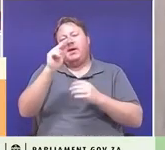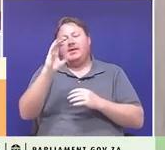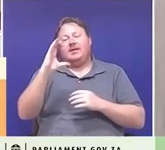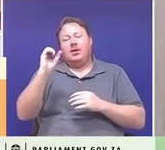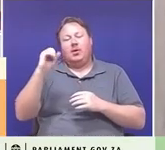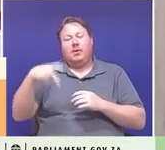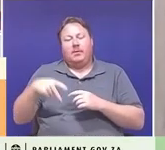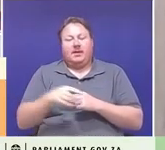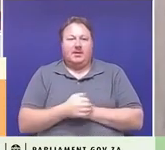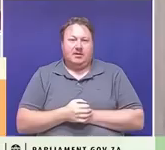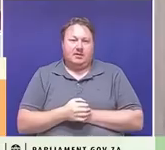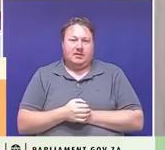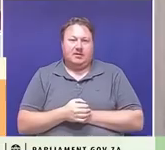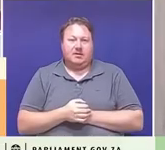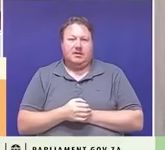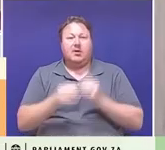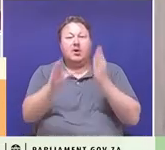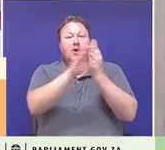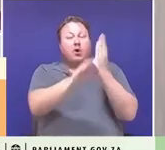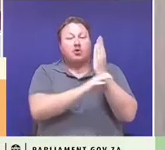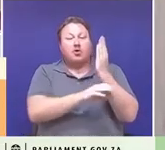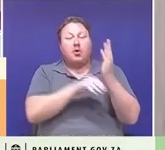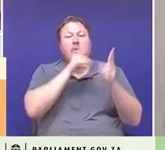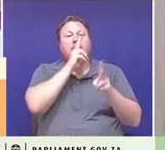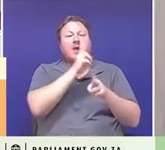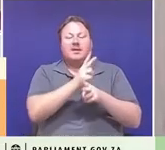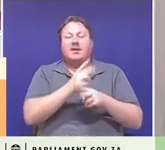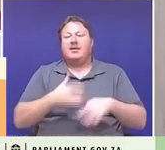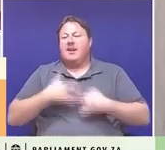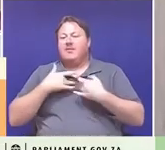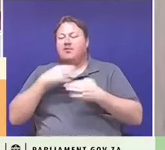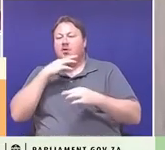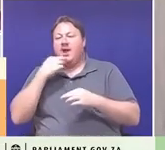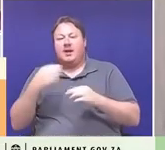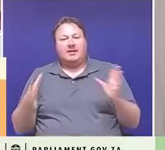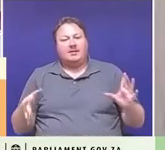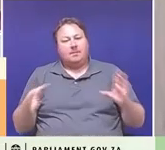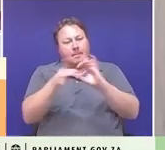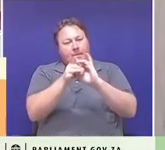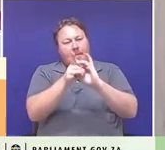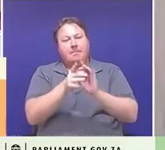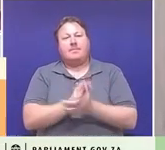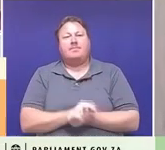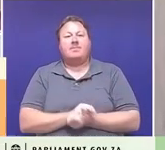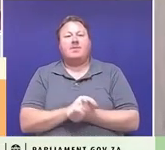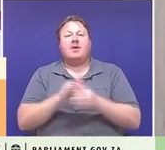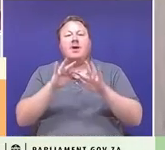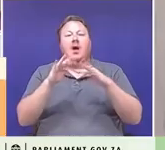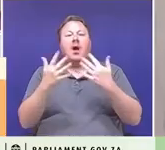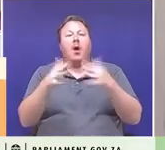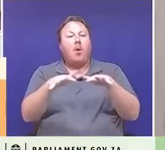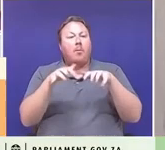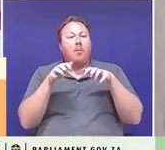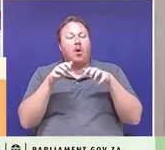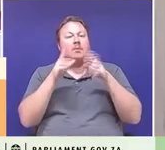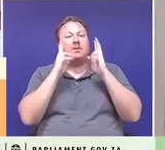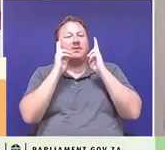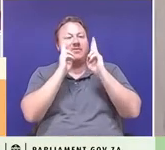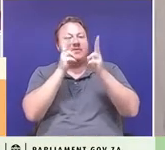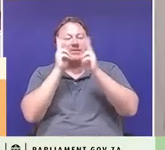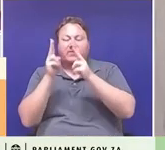It is where constitutional mandate meets lived reality. It is how we bring Parliament to the